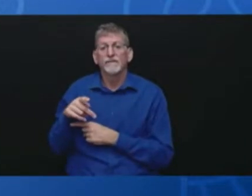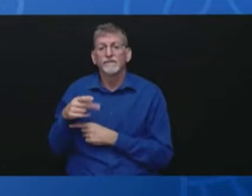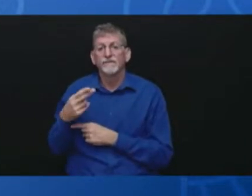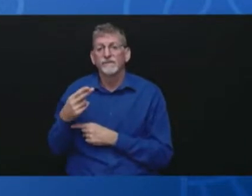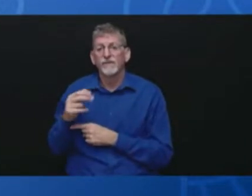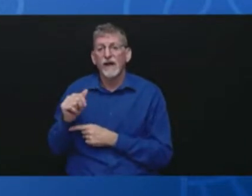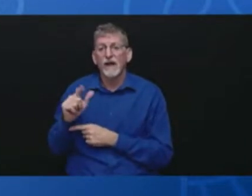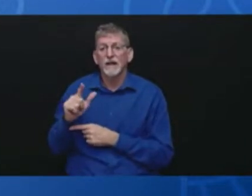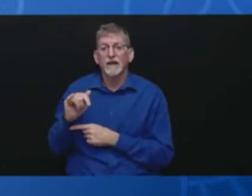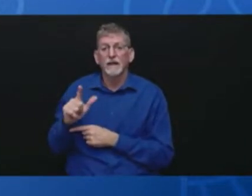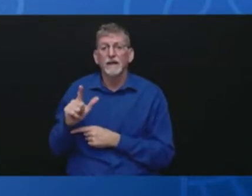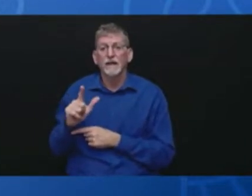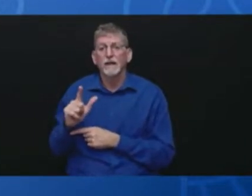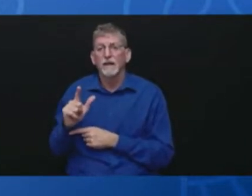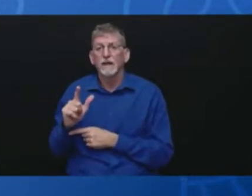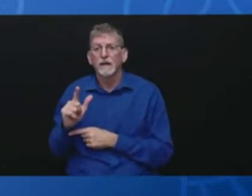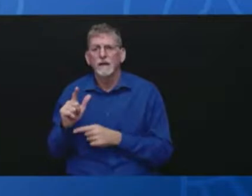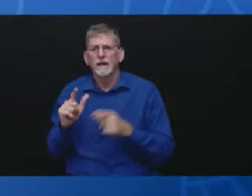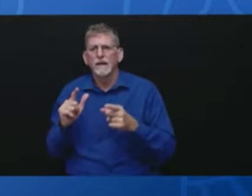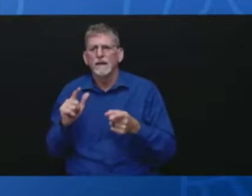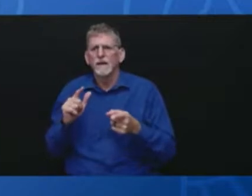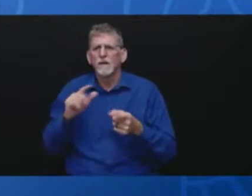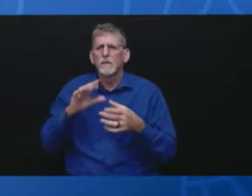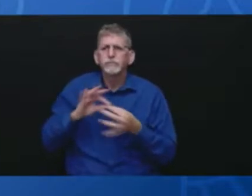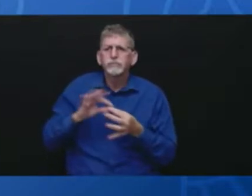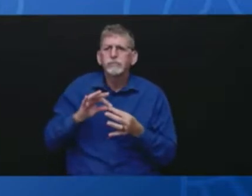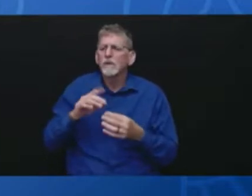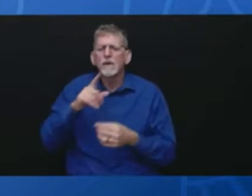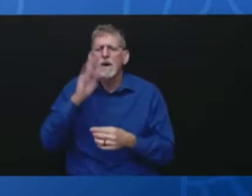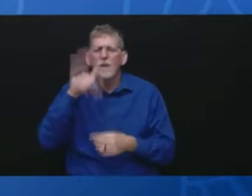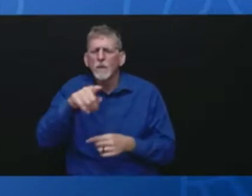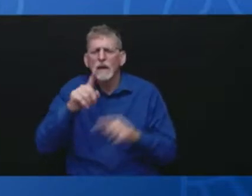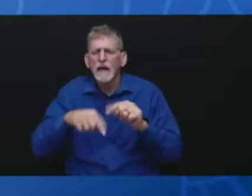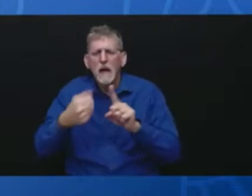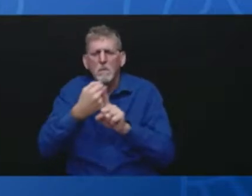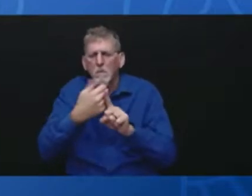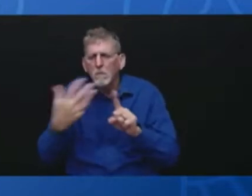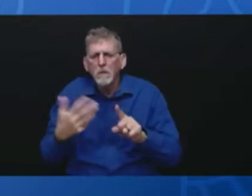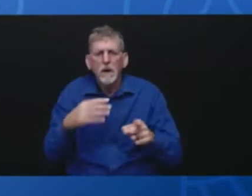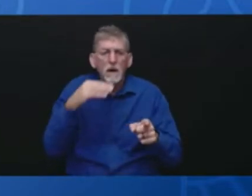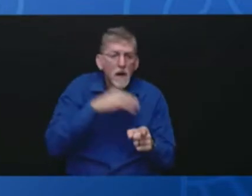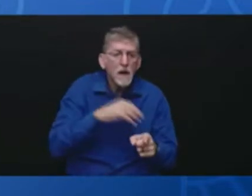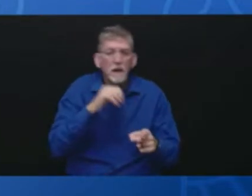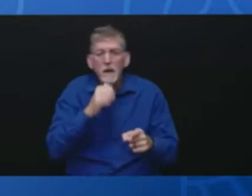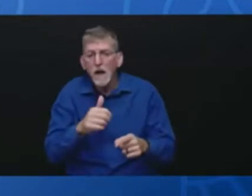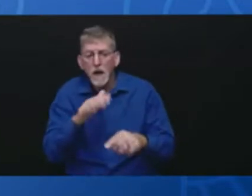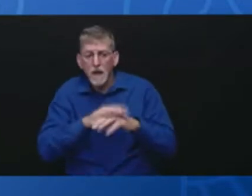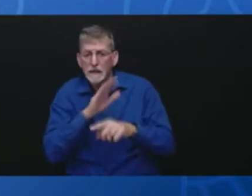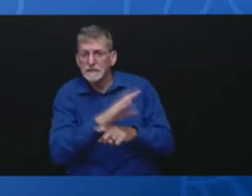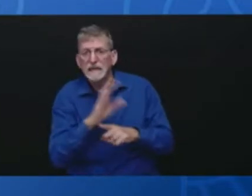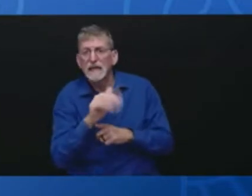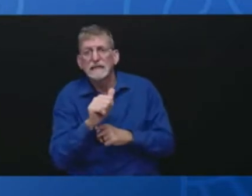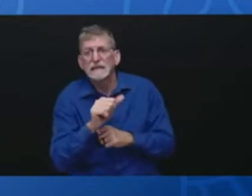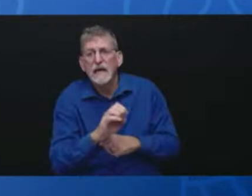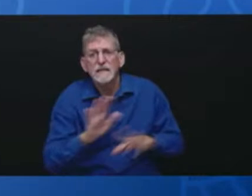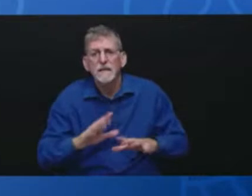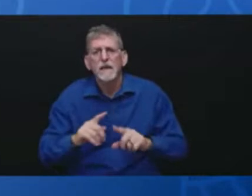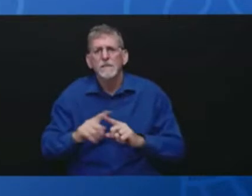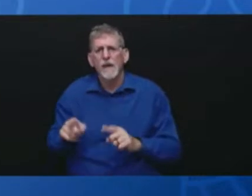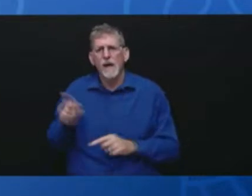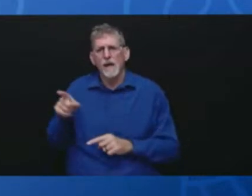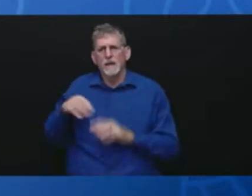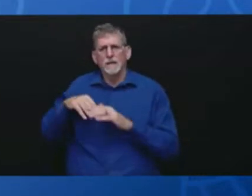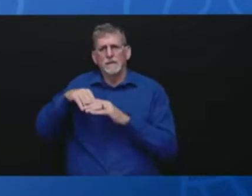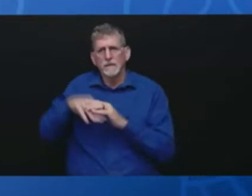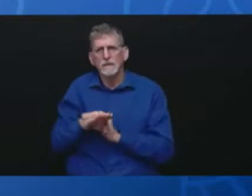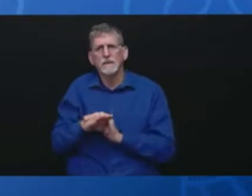I never said that he did at all. I'm saying that if anyone coming here, and when you're filing, if you're trying to get a